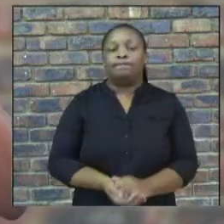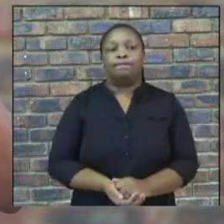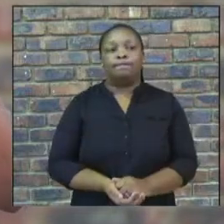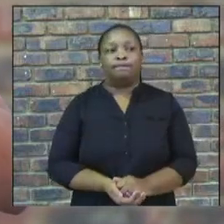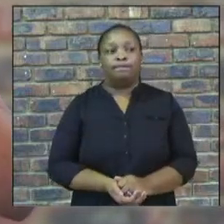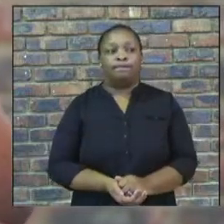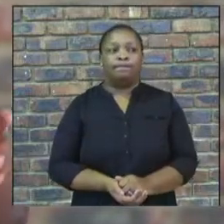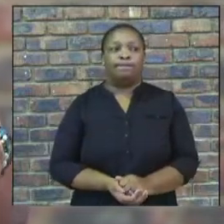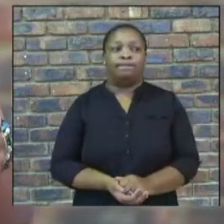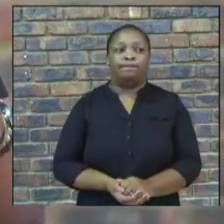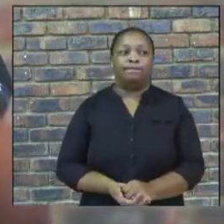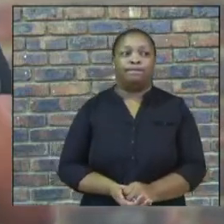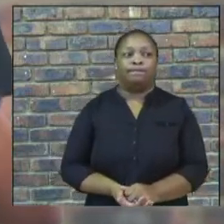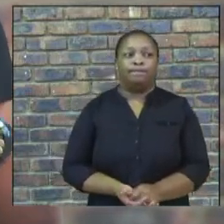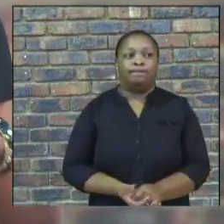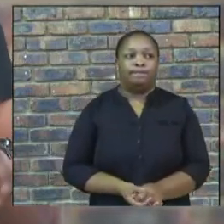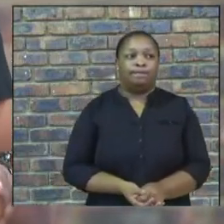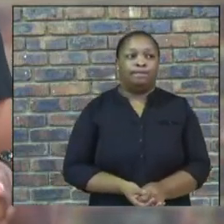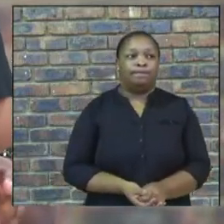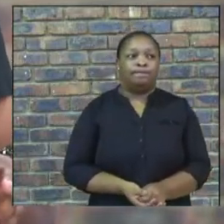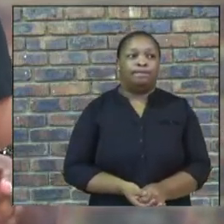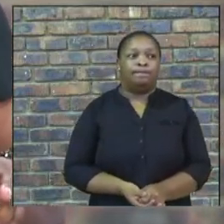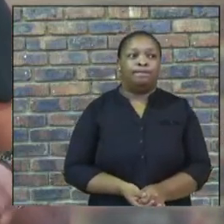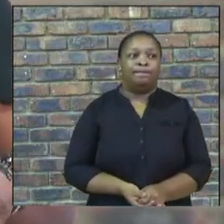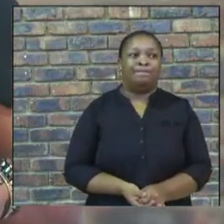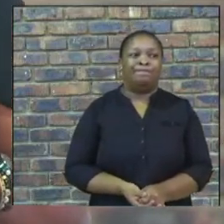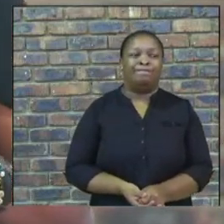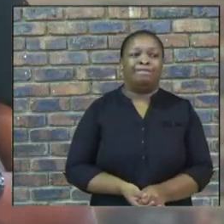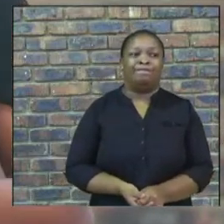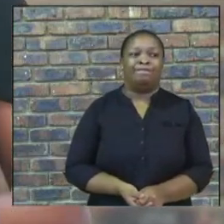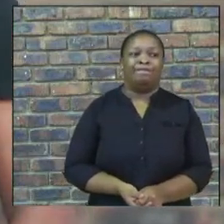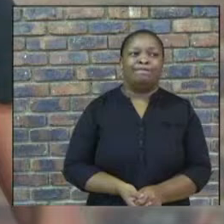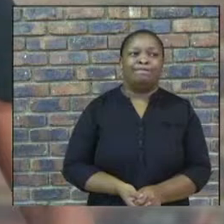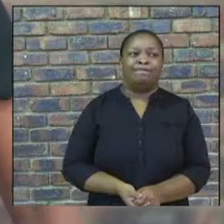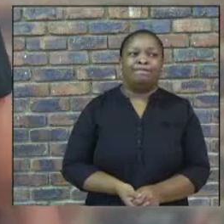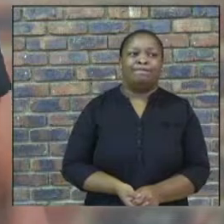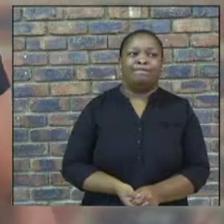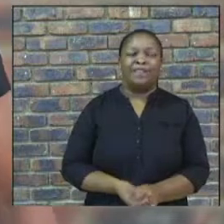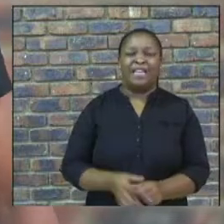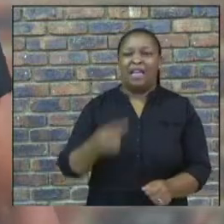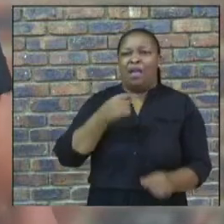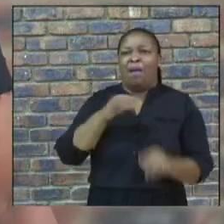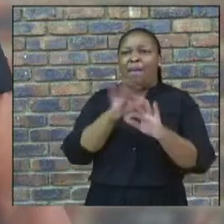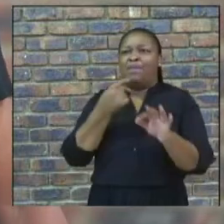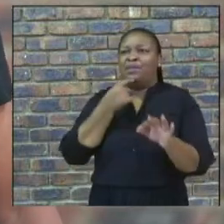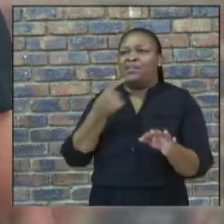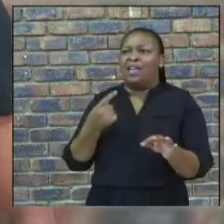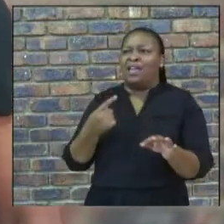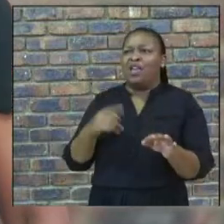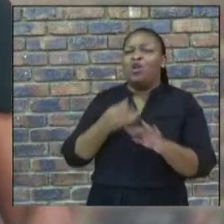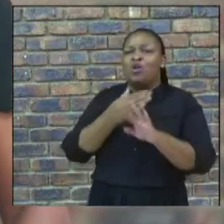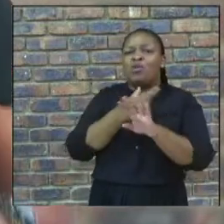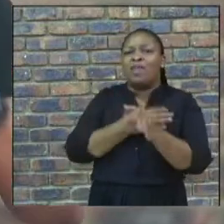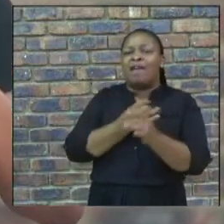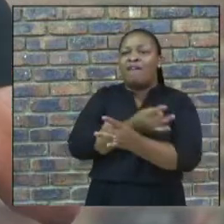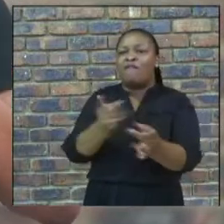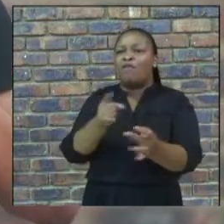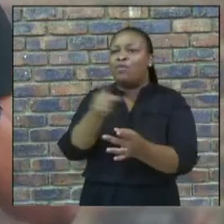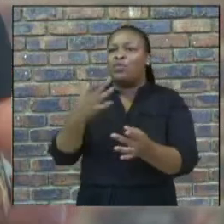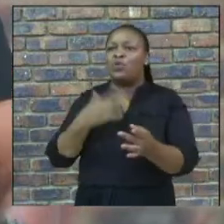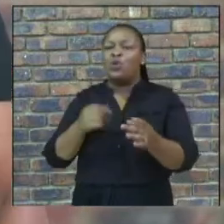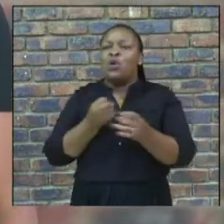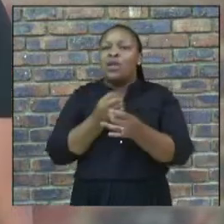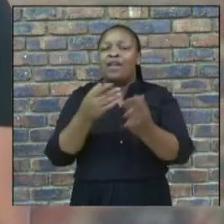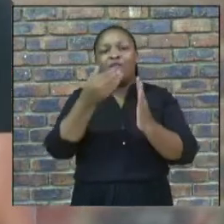there's about 3 hands who, when they spoke, they said, Rale ambusha. We are ambushed. I want